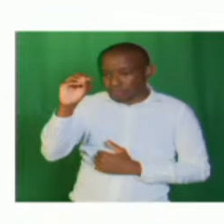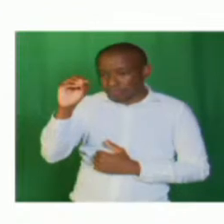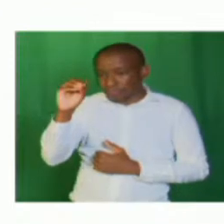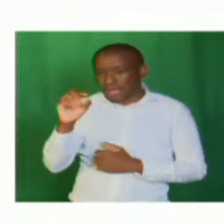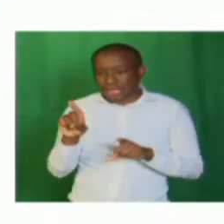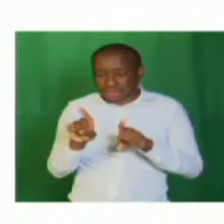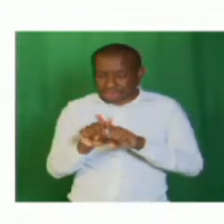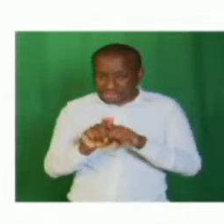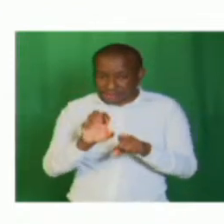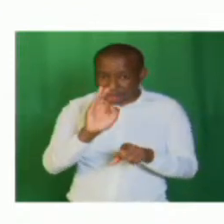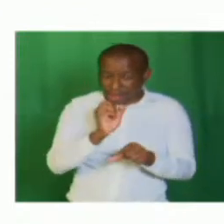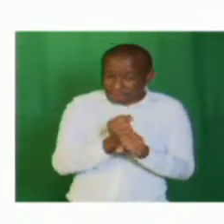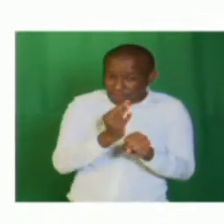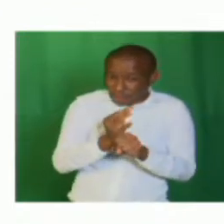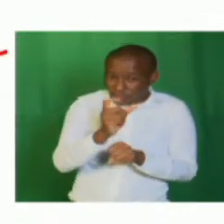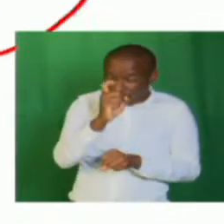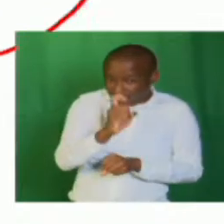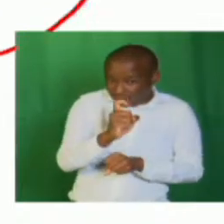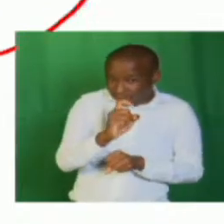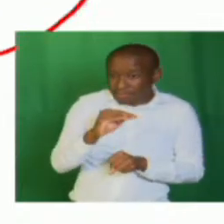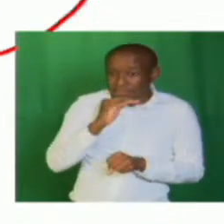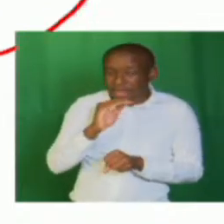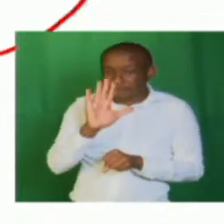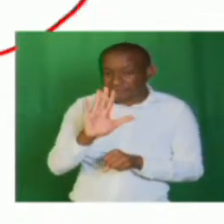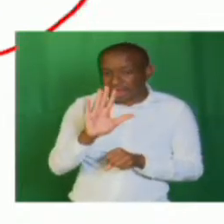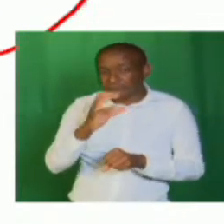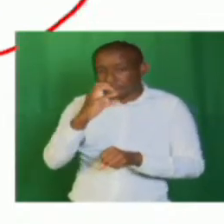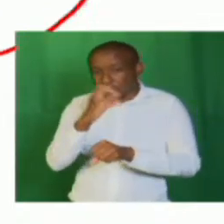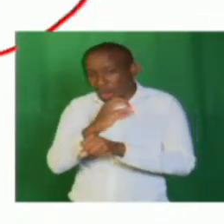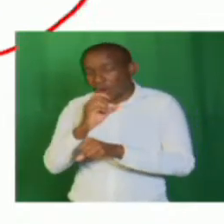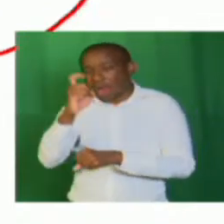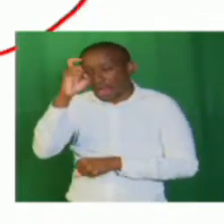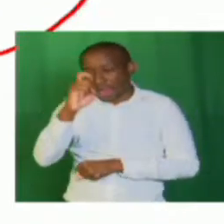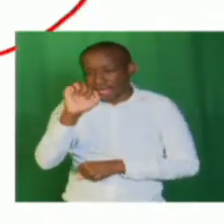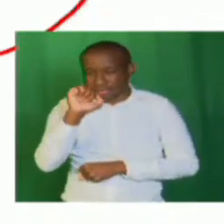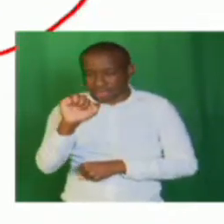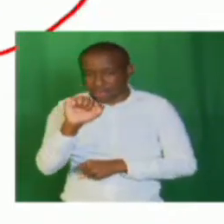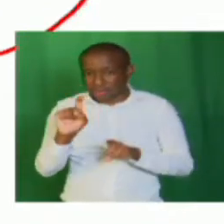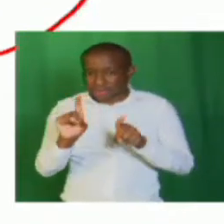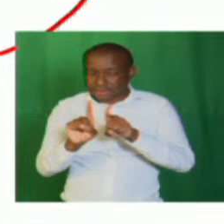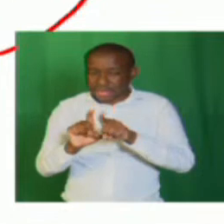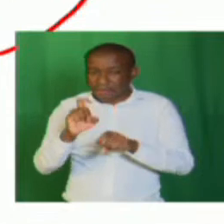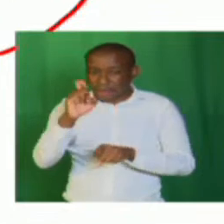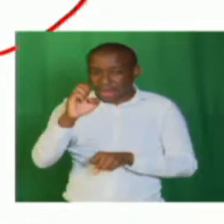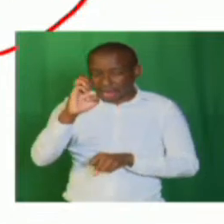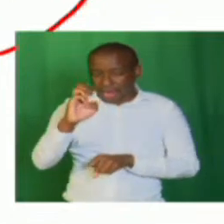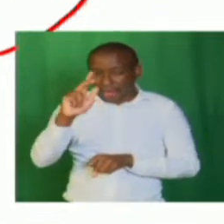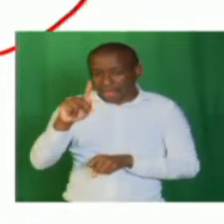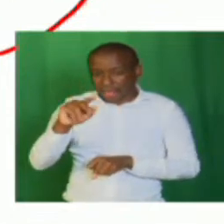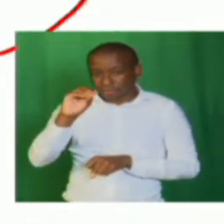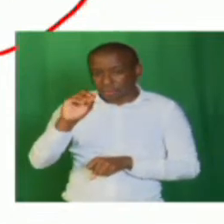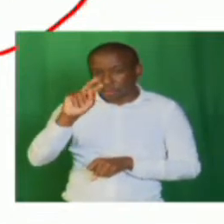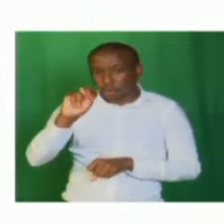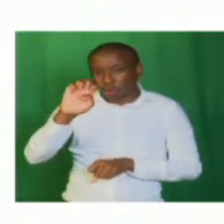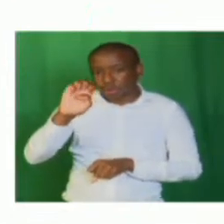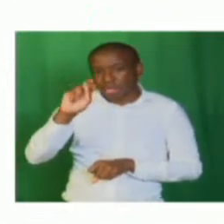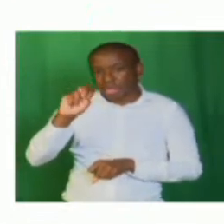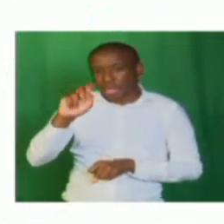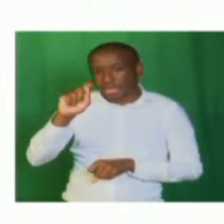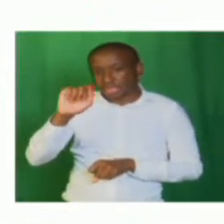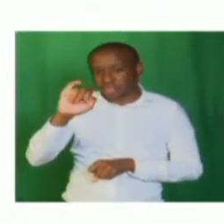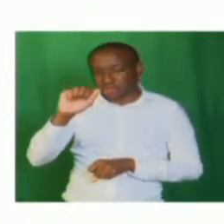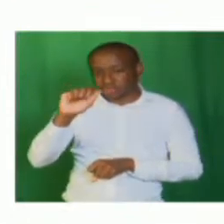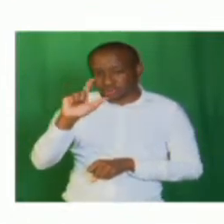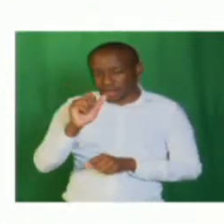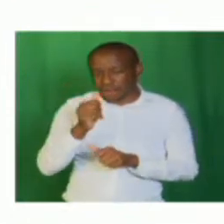to 5 to the power x. So this is a this is an exponential function. X is a power. And